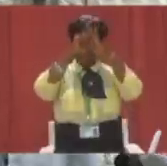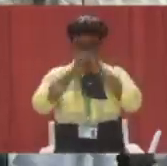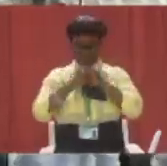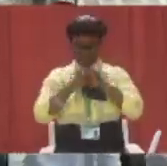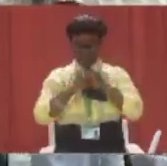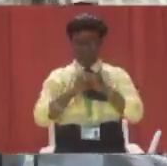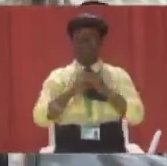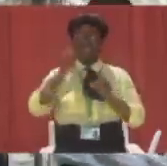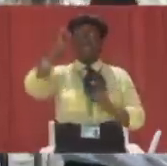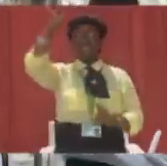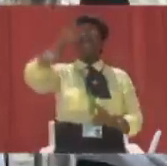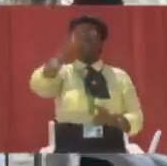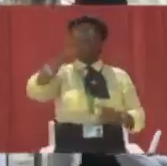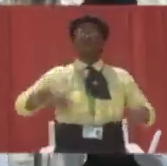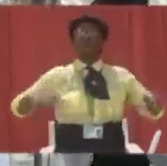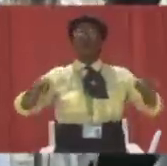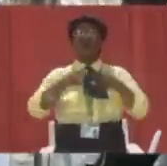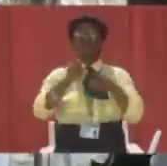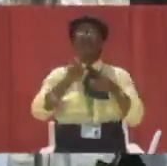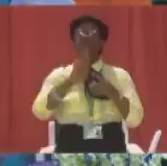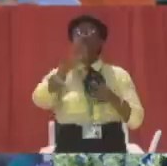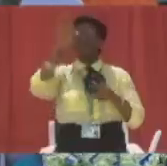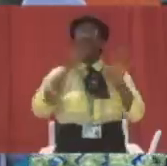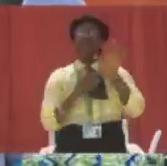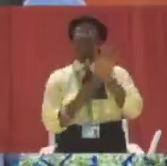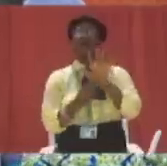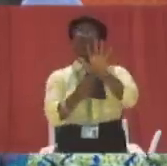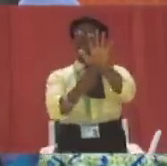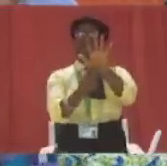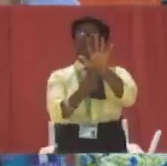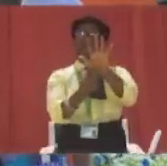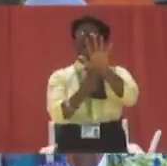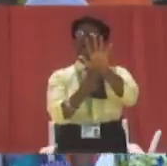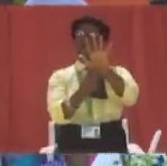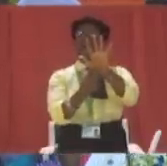He's worthy to be magnified.